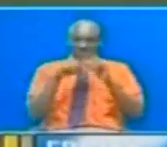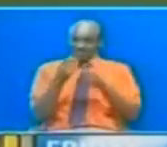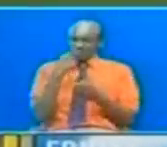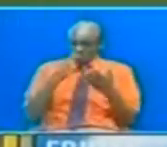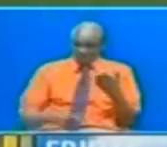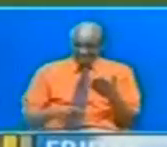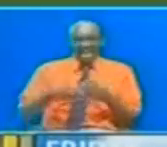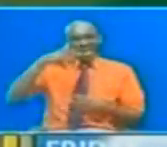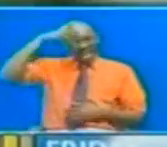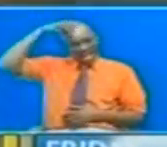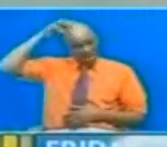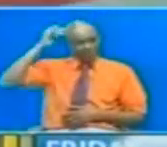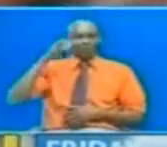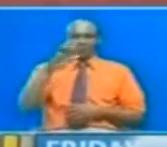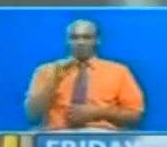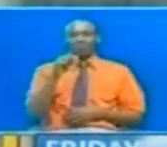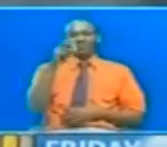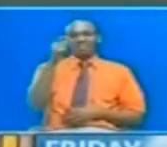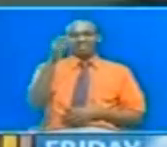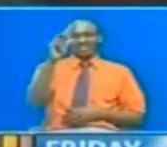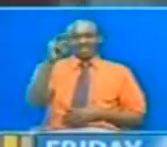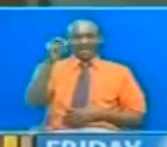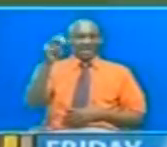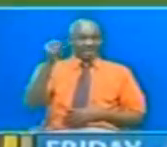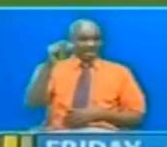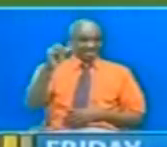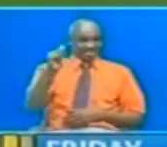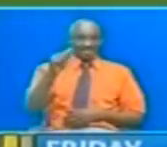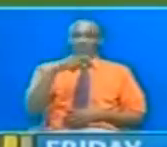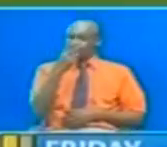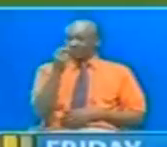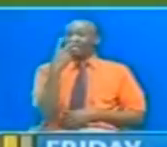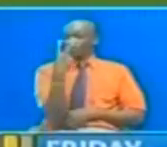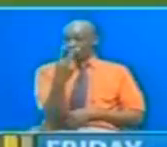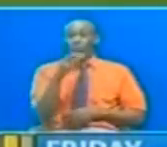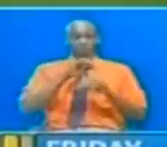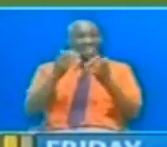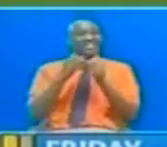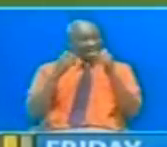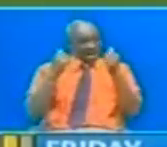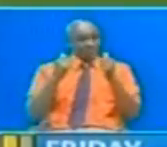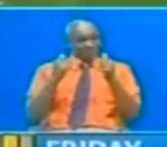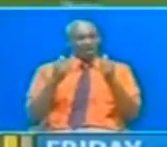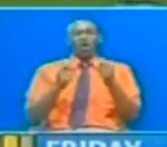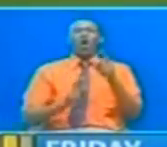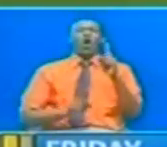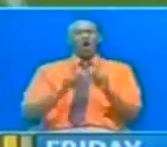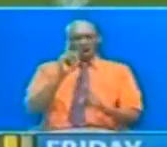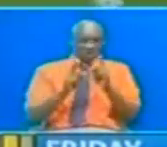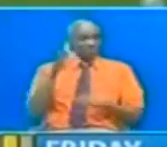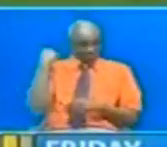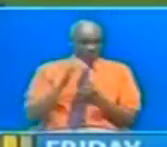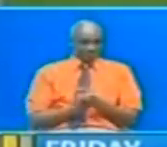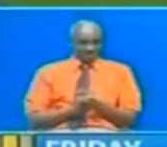referred to as the Lions of Teranga, made its first World Cup in 2002 and caused a huge upset by defeating the then world and European